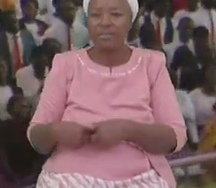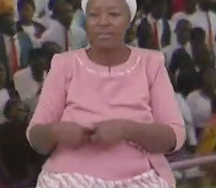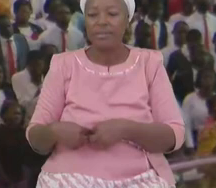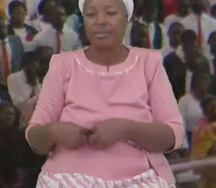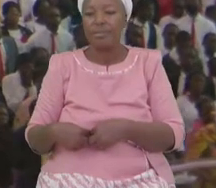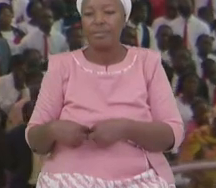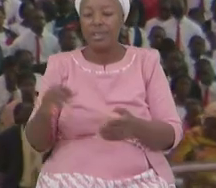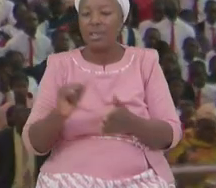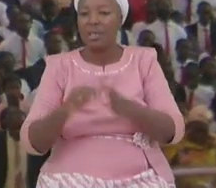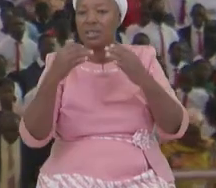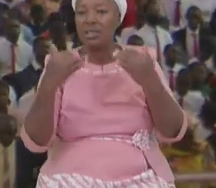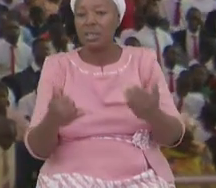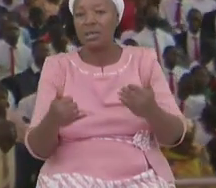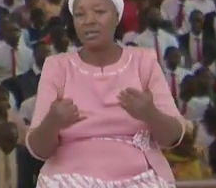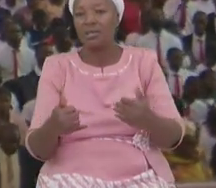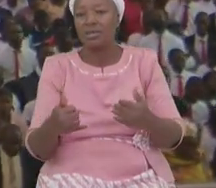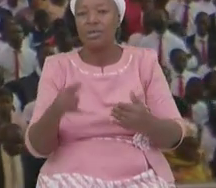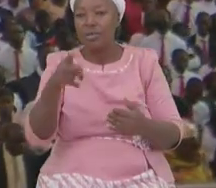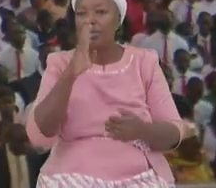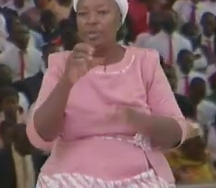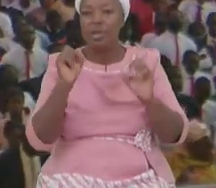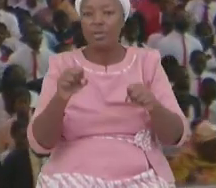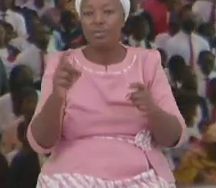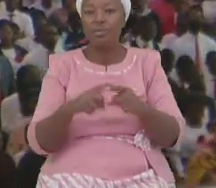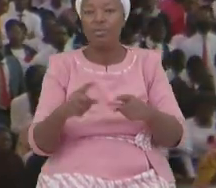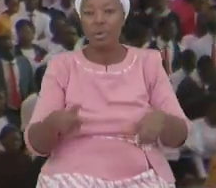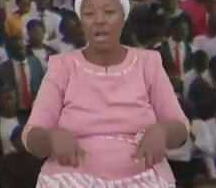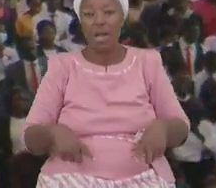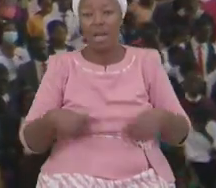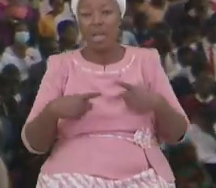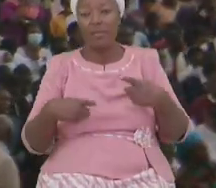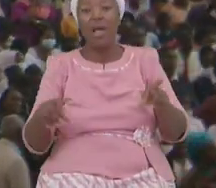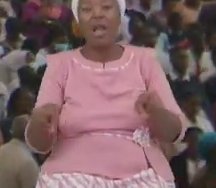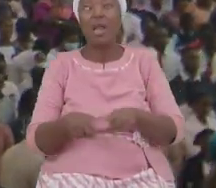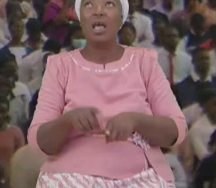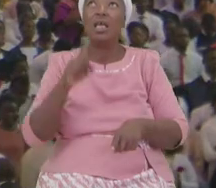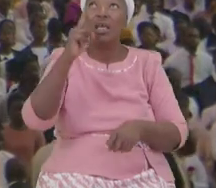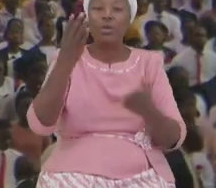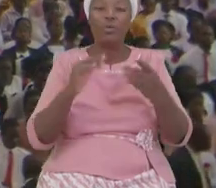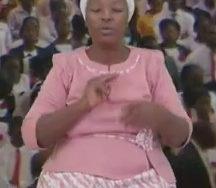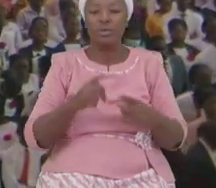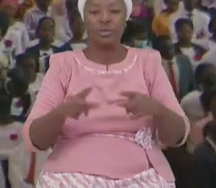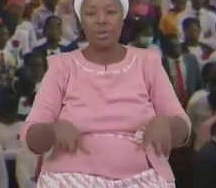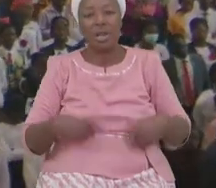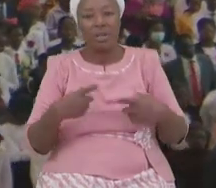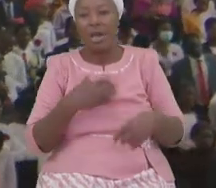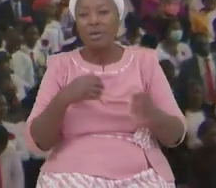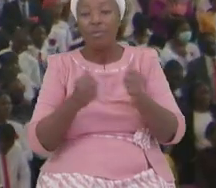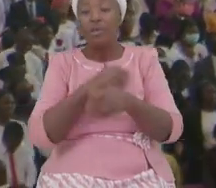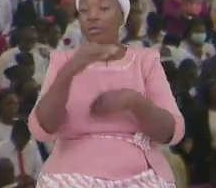that now will be able to live like he wants us to live, and with all